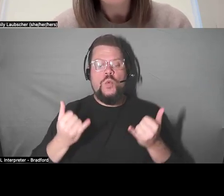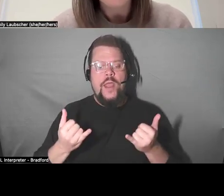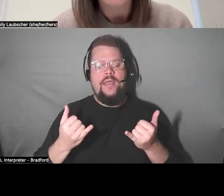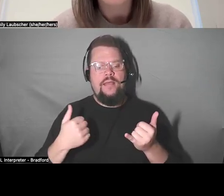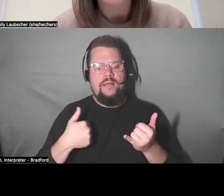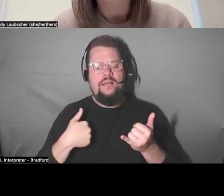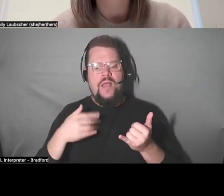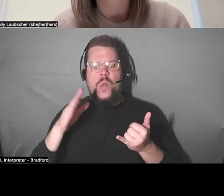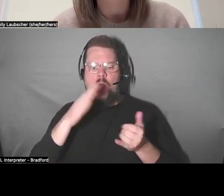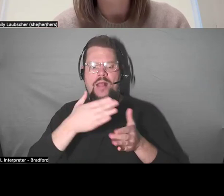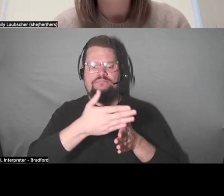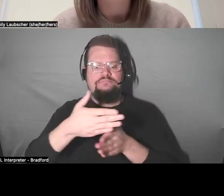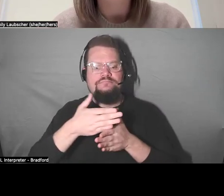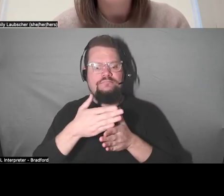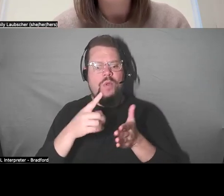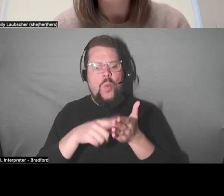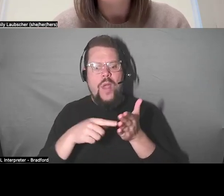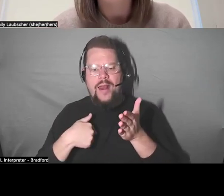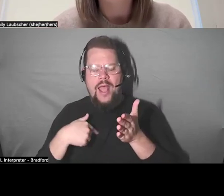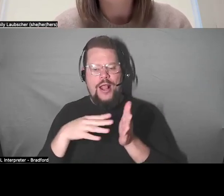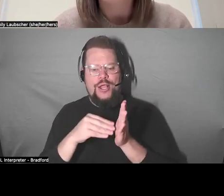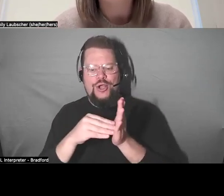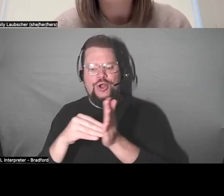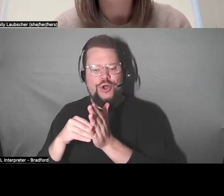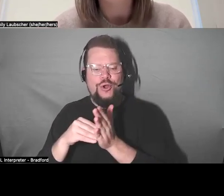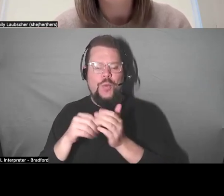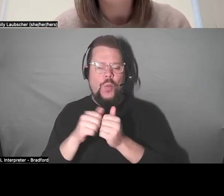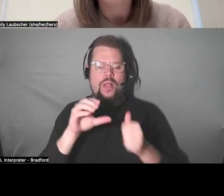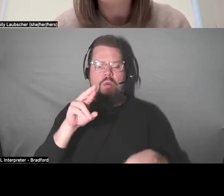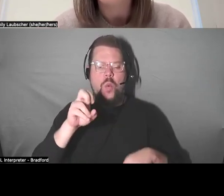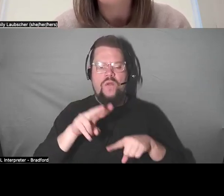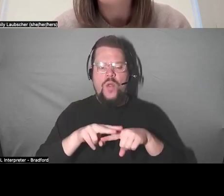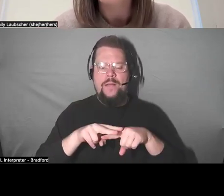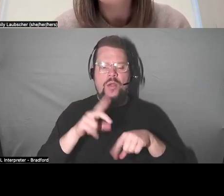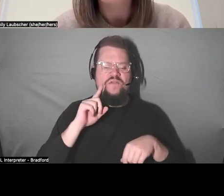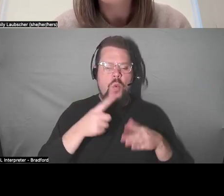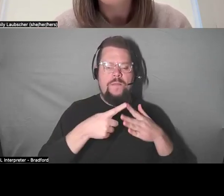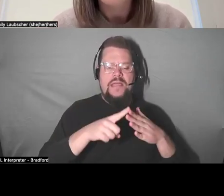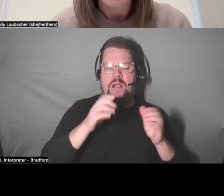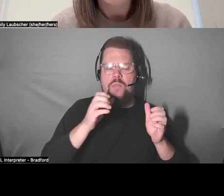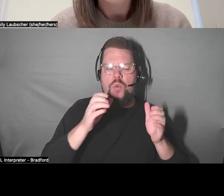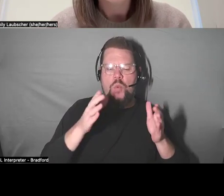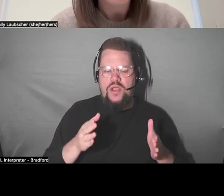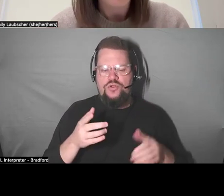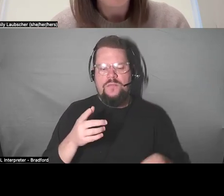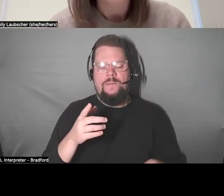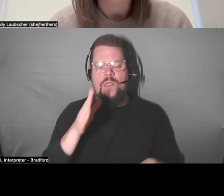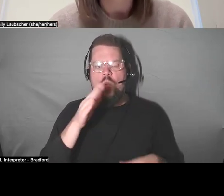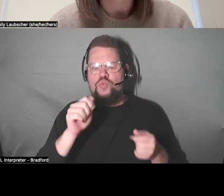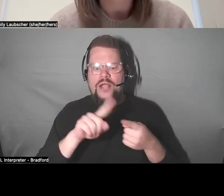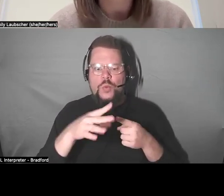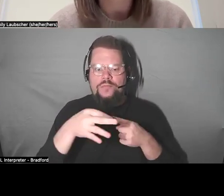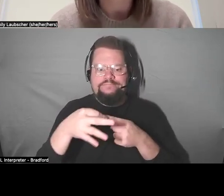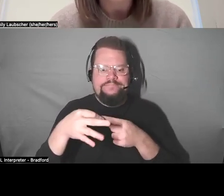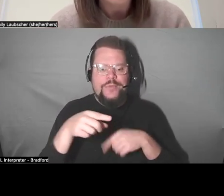I learned as I kind of dove into this world of core vocabulary for beginning communicators. I'll try to walk you through